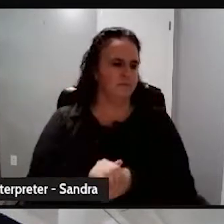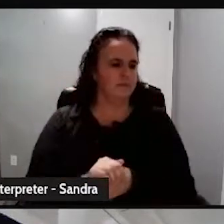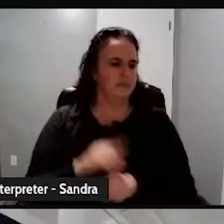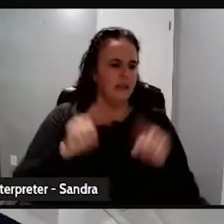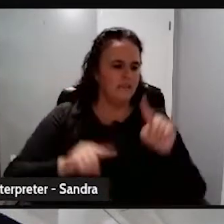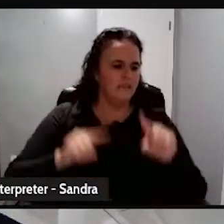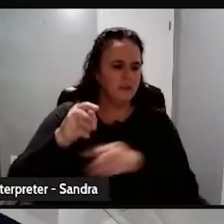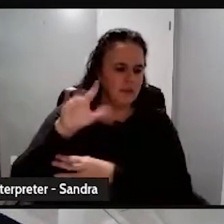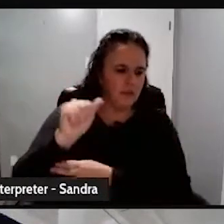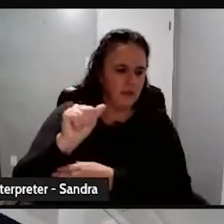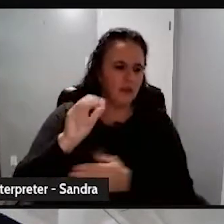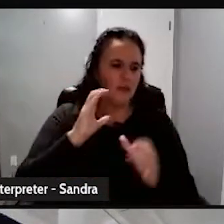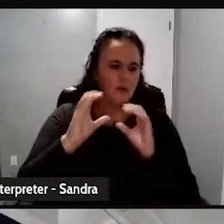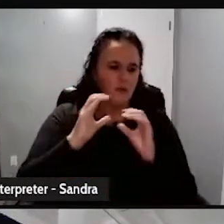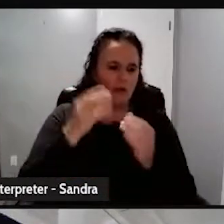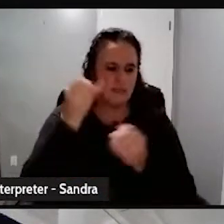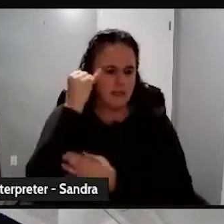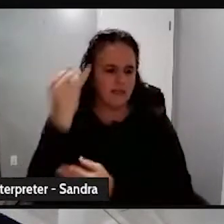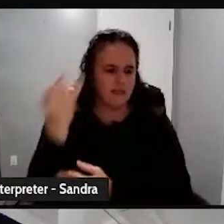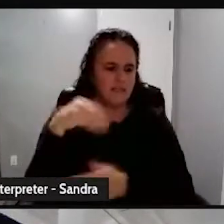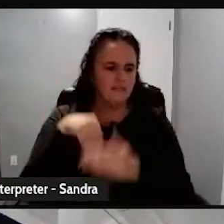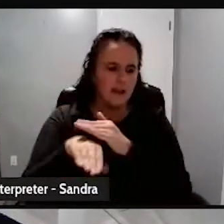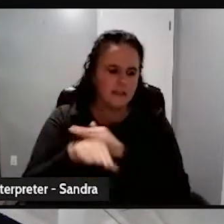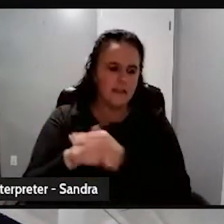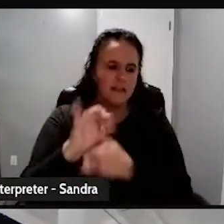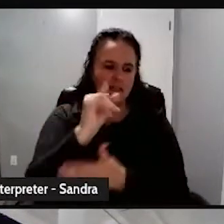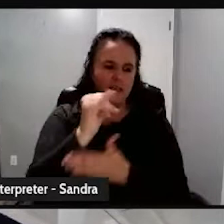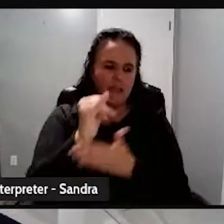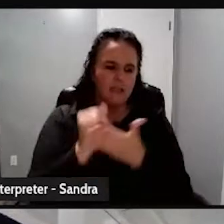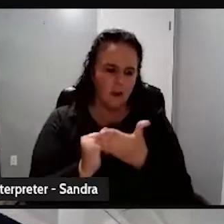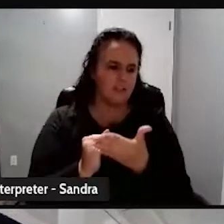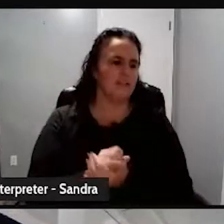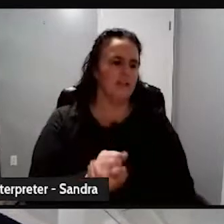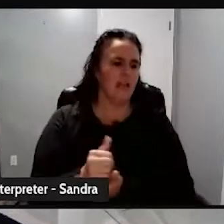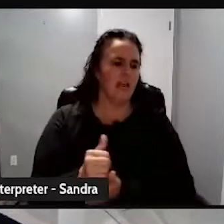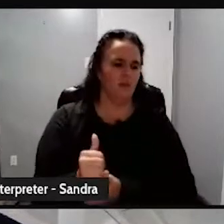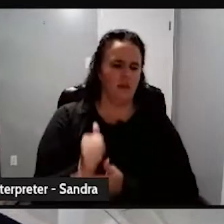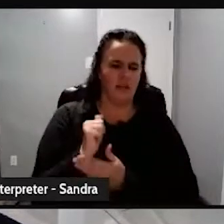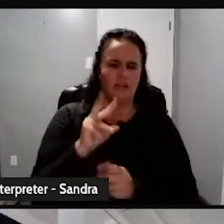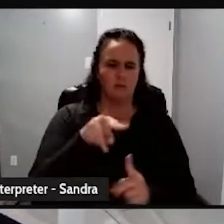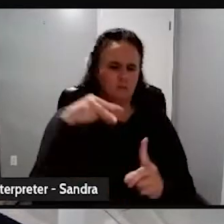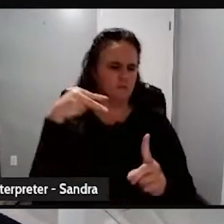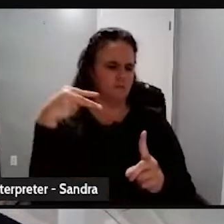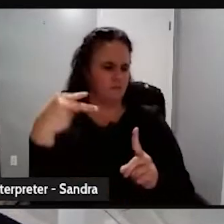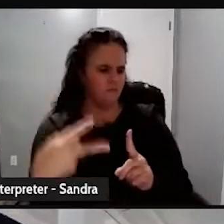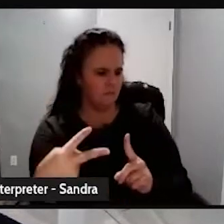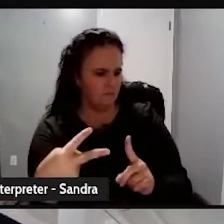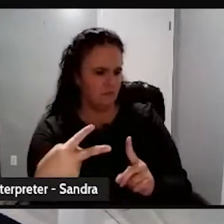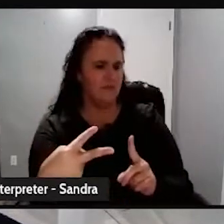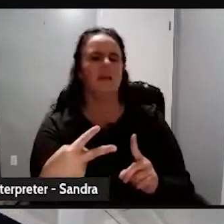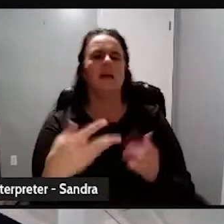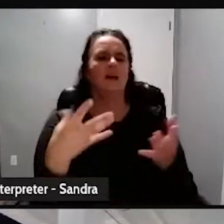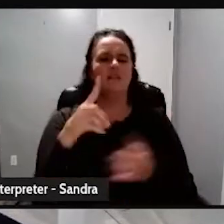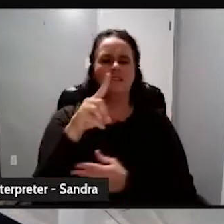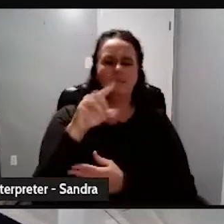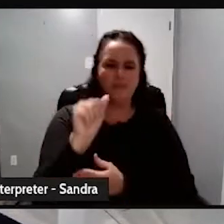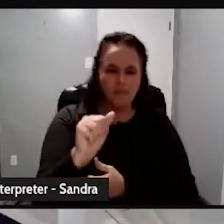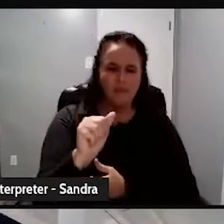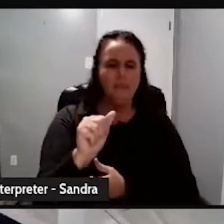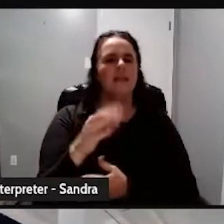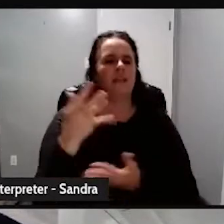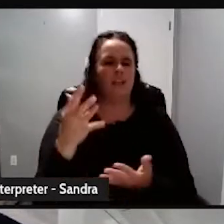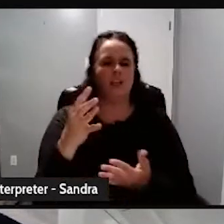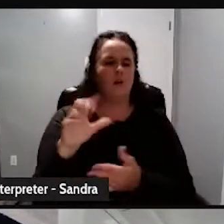of access in the arts, reject the view of disability that conventional artists have maintained,